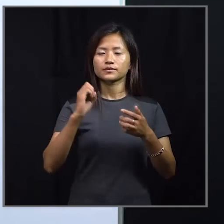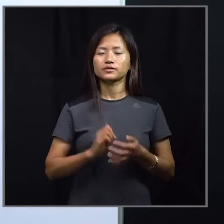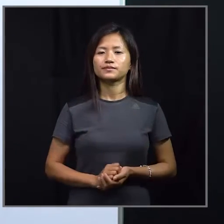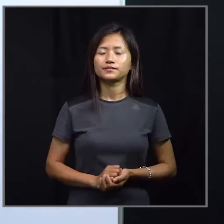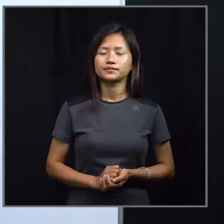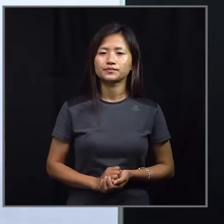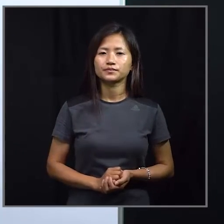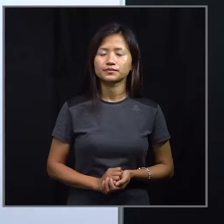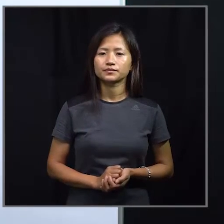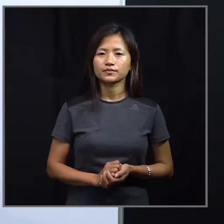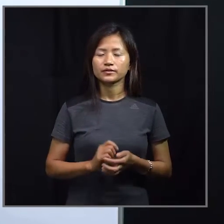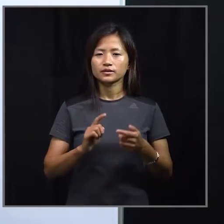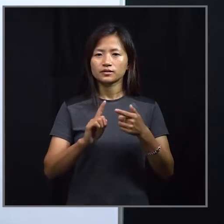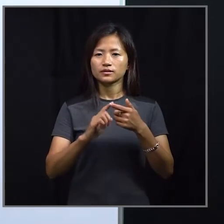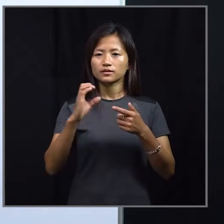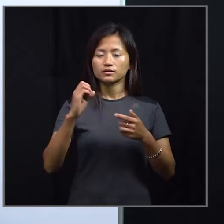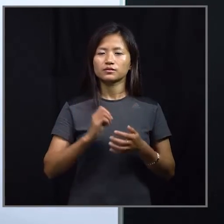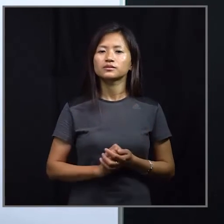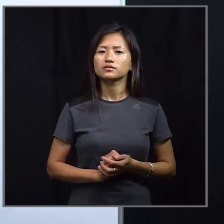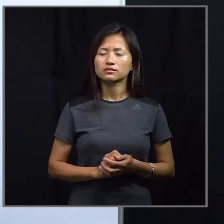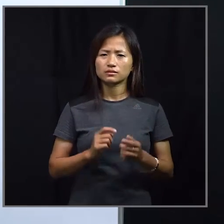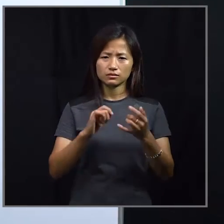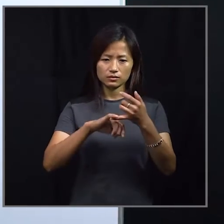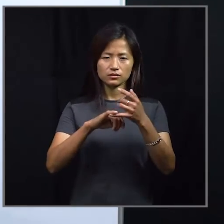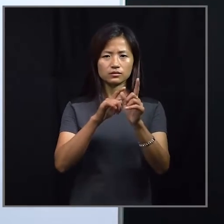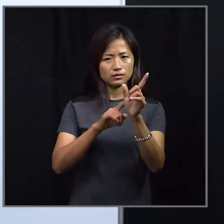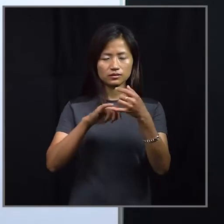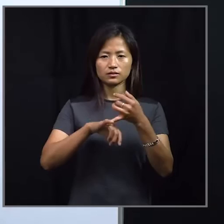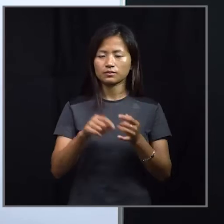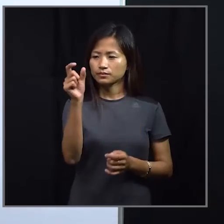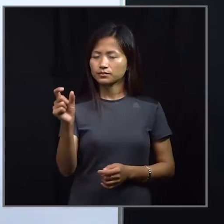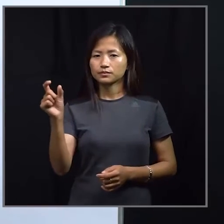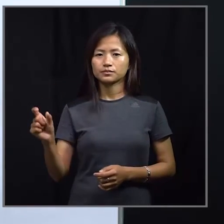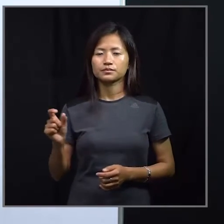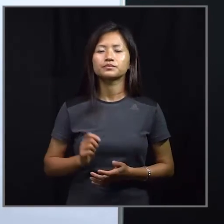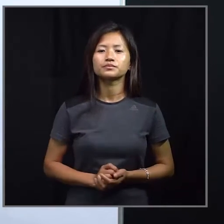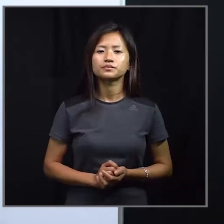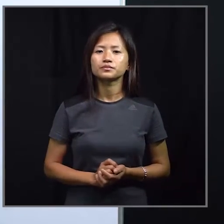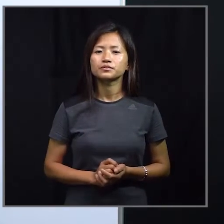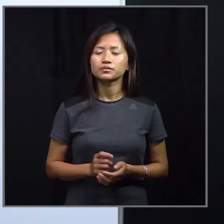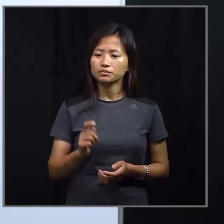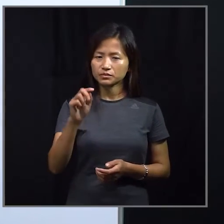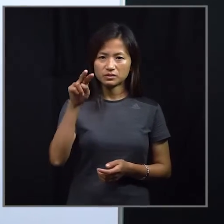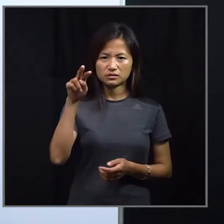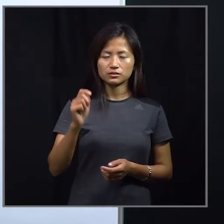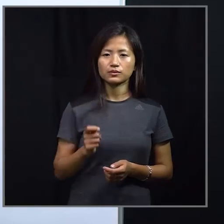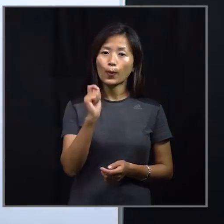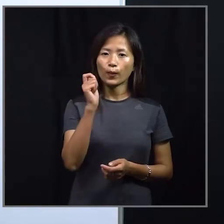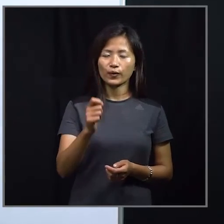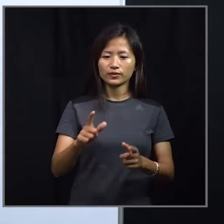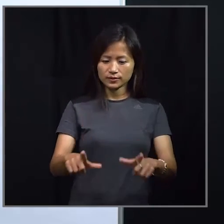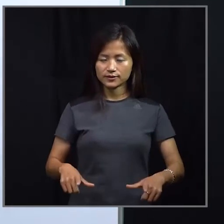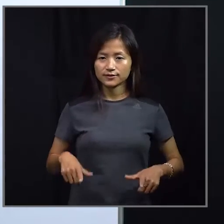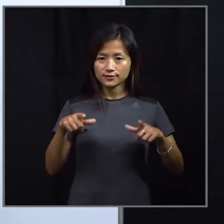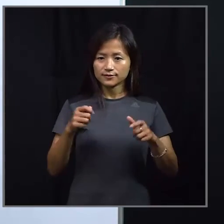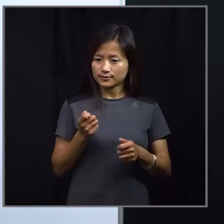said an economy is a system which provides people with the means to work and earn a living